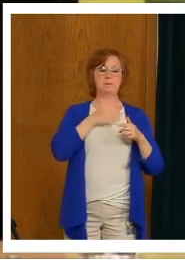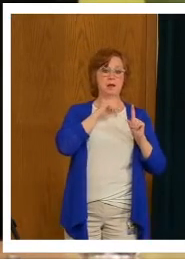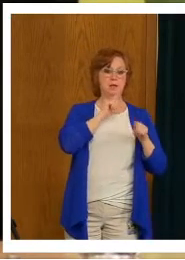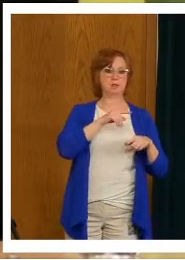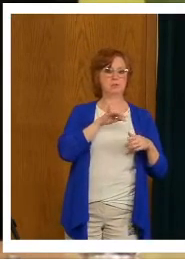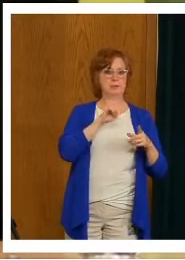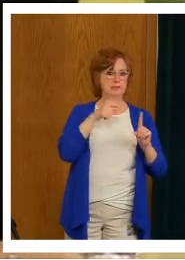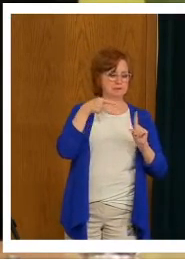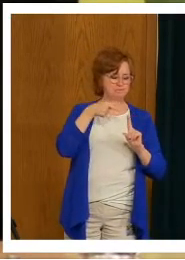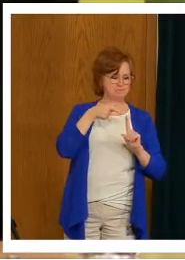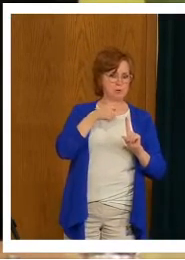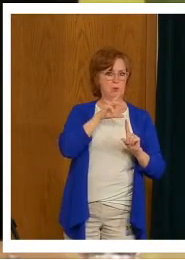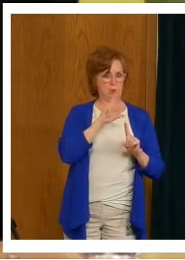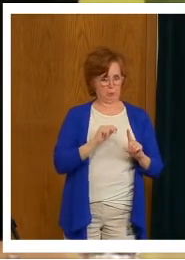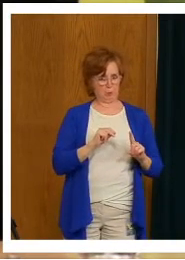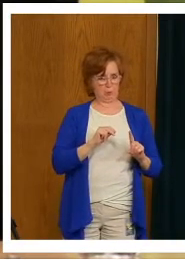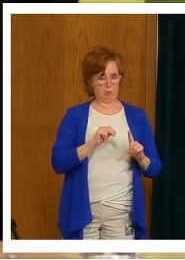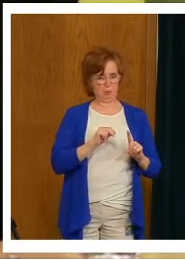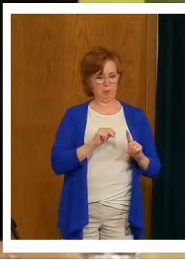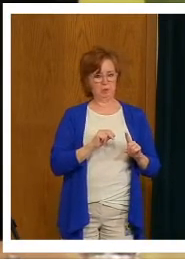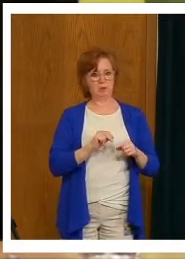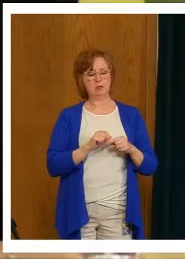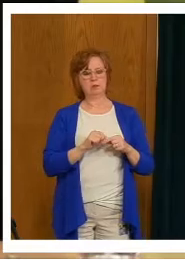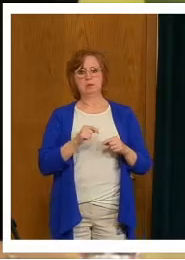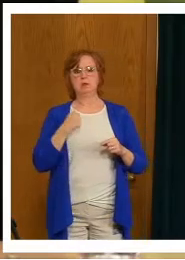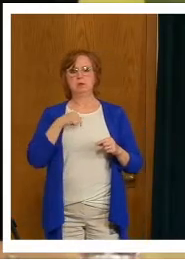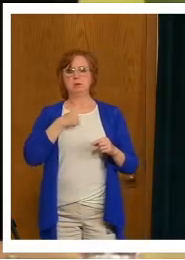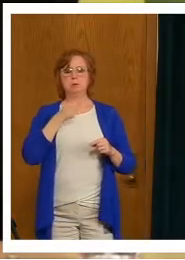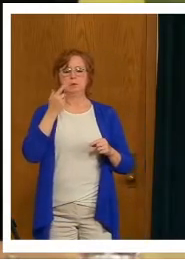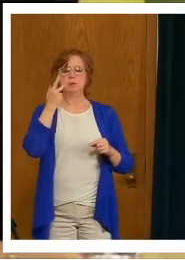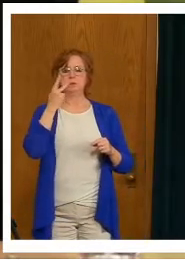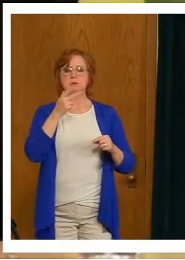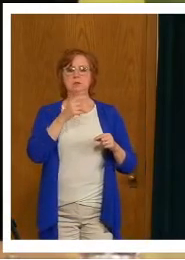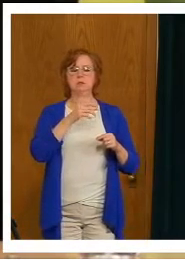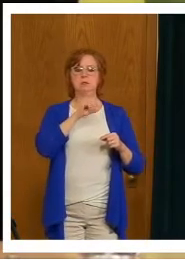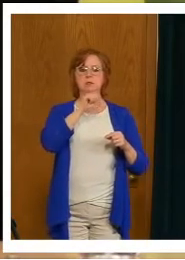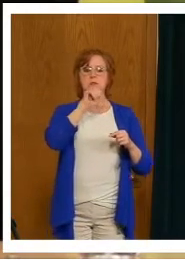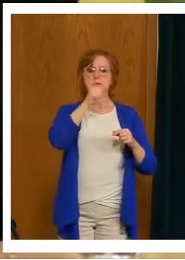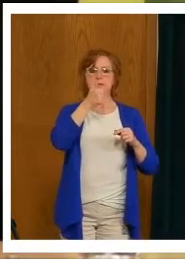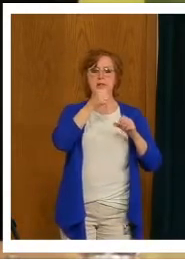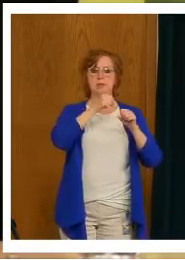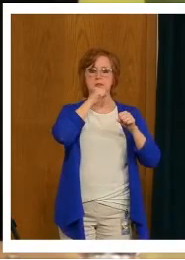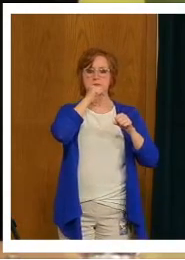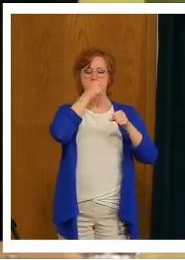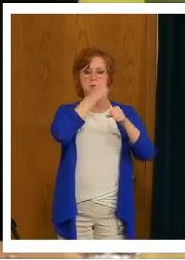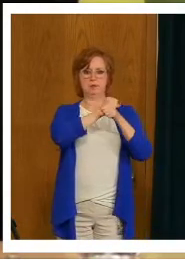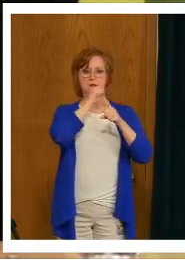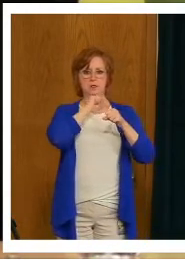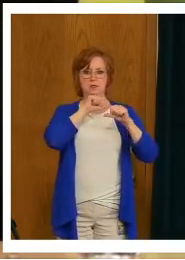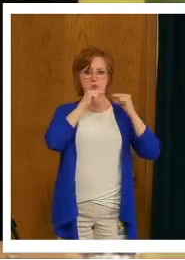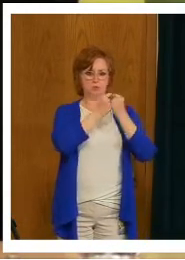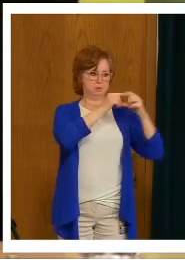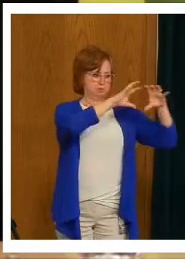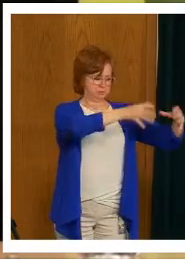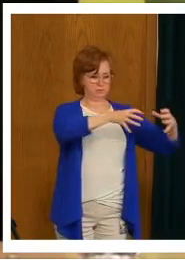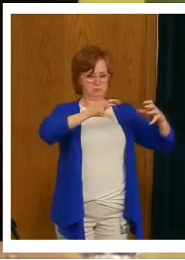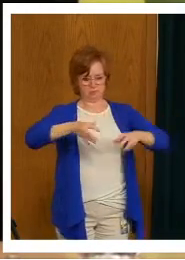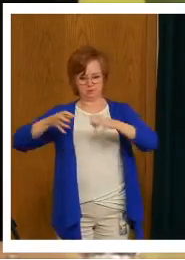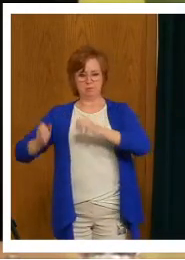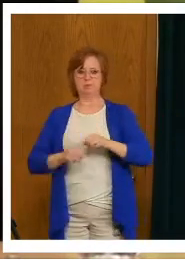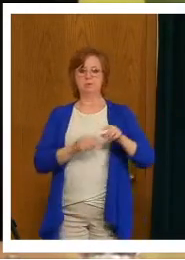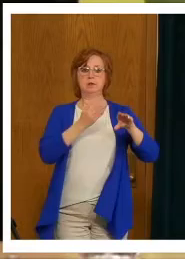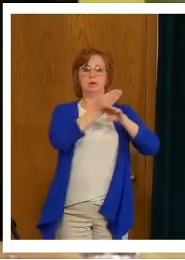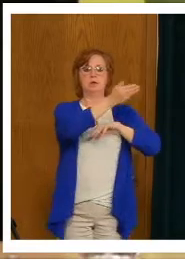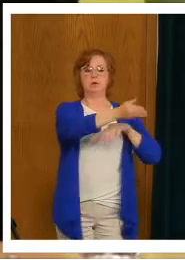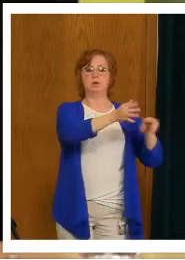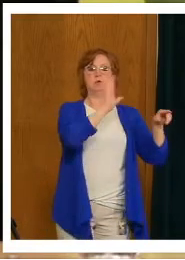we release, I believe, each day, but 80 plus, which we're up over 88% vaccination rate in our